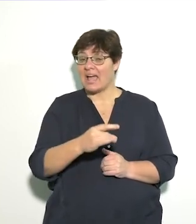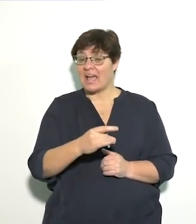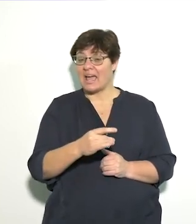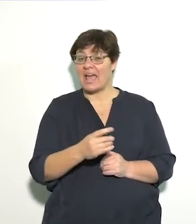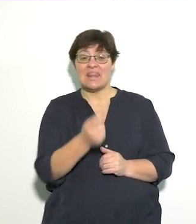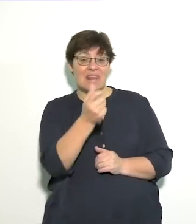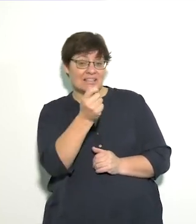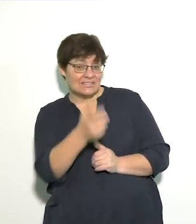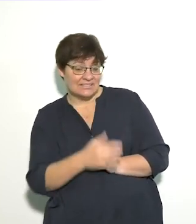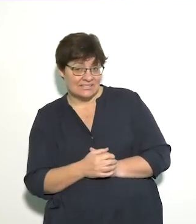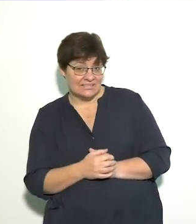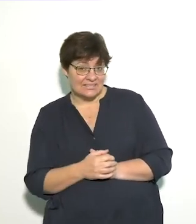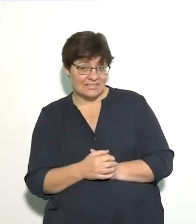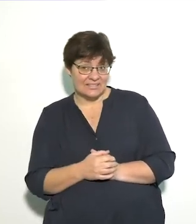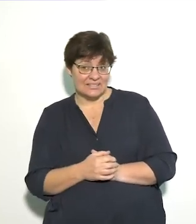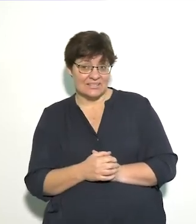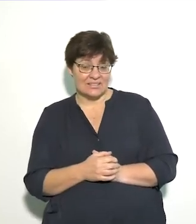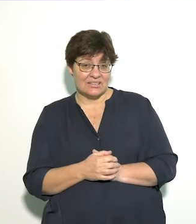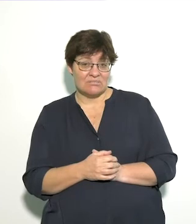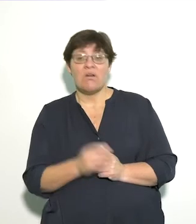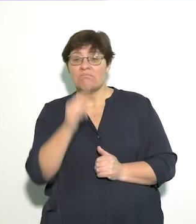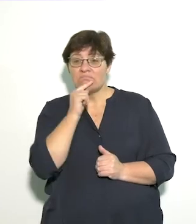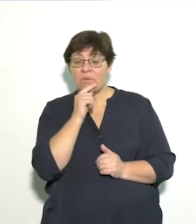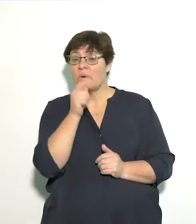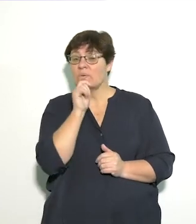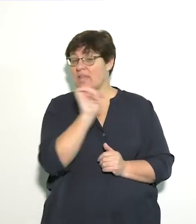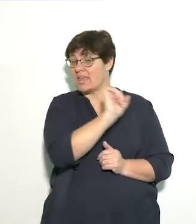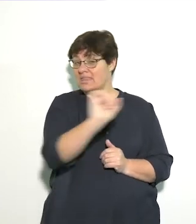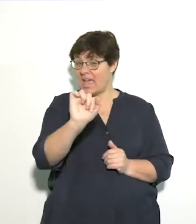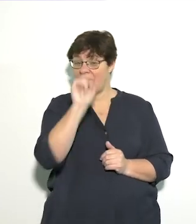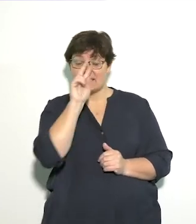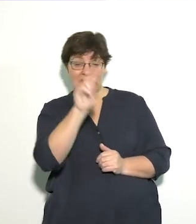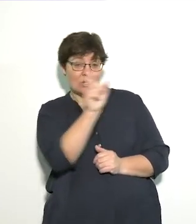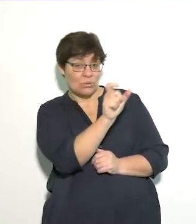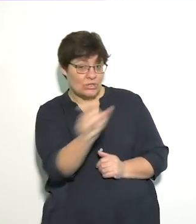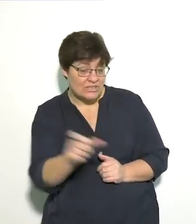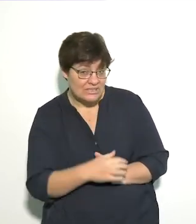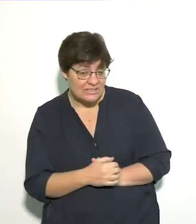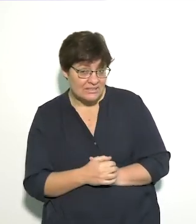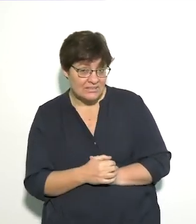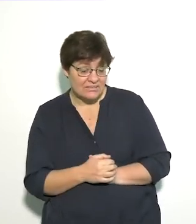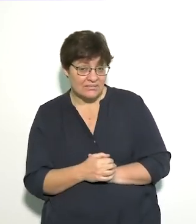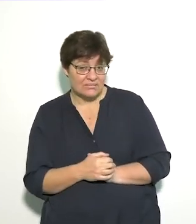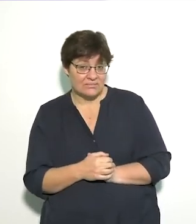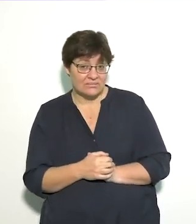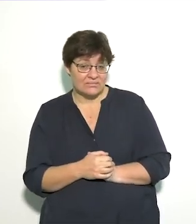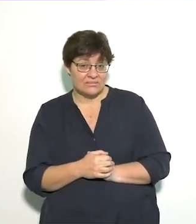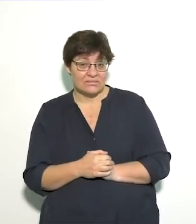I like nuts. Are your children using their sight words? Are they using